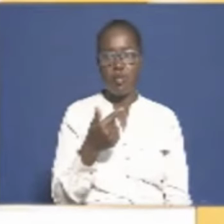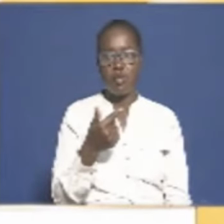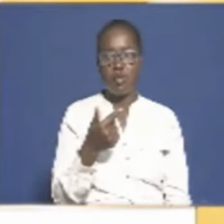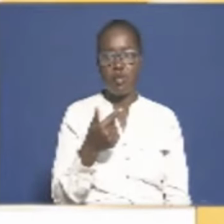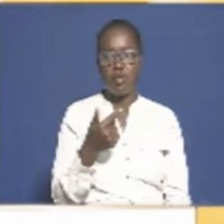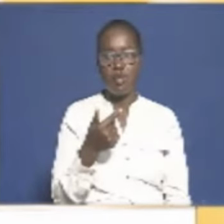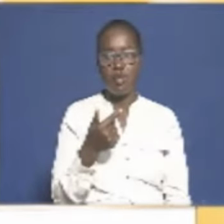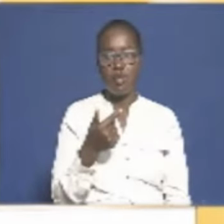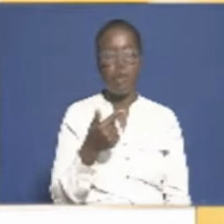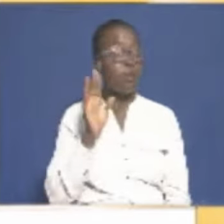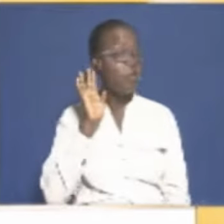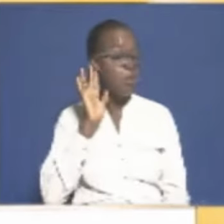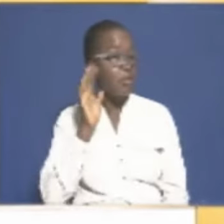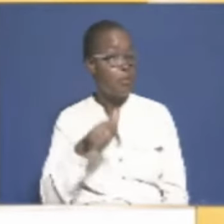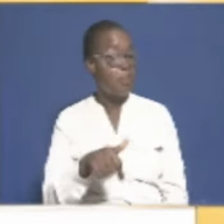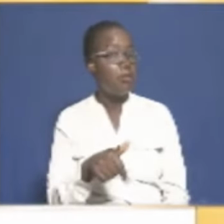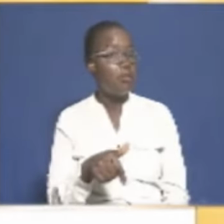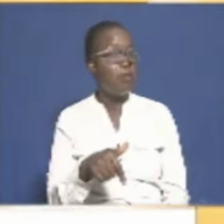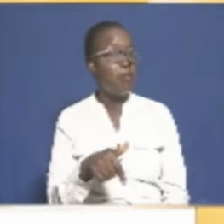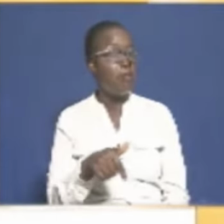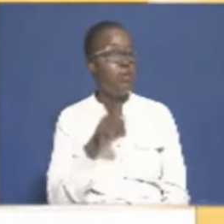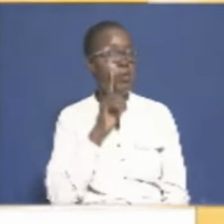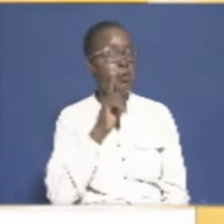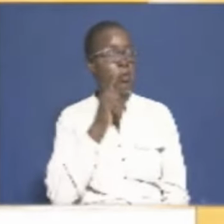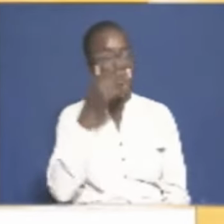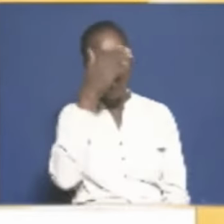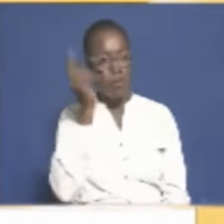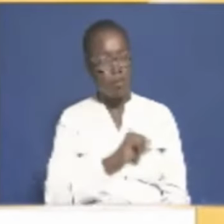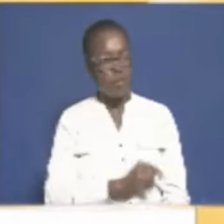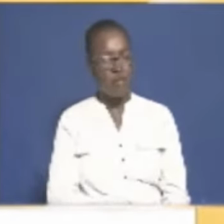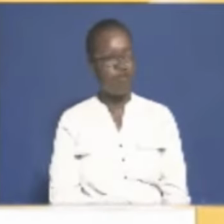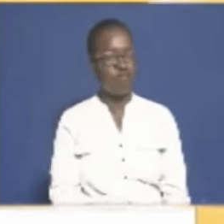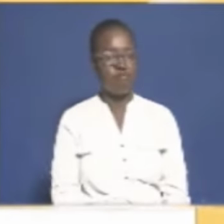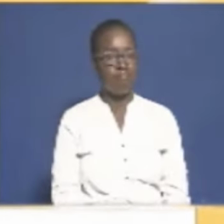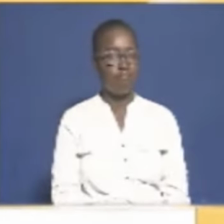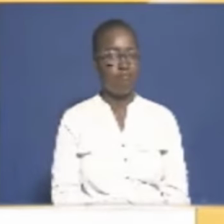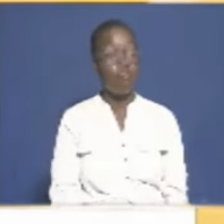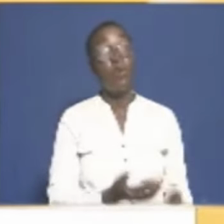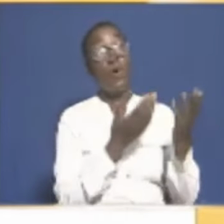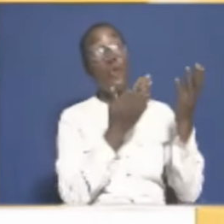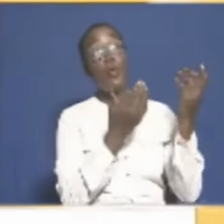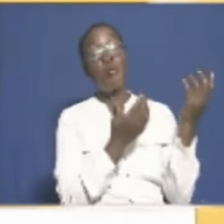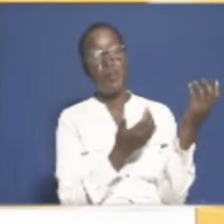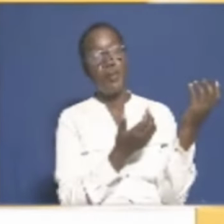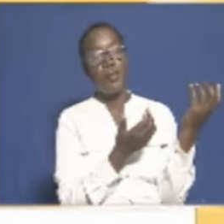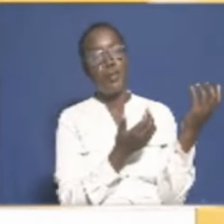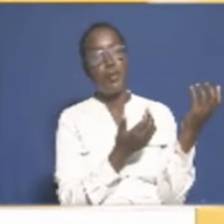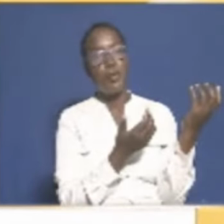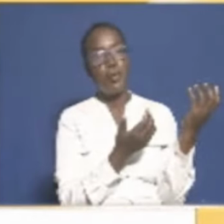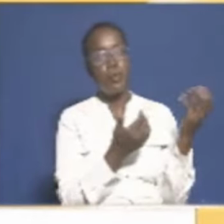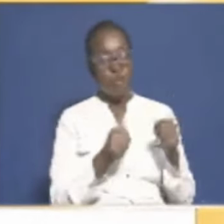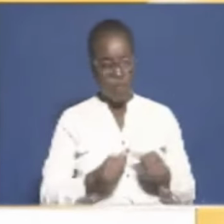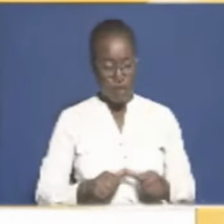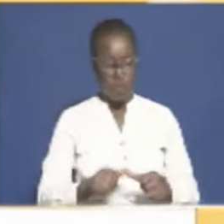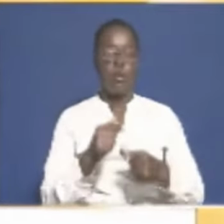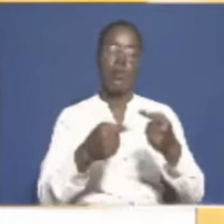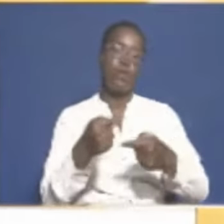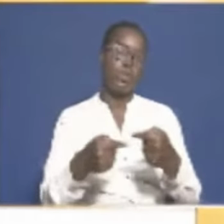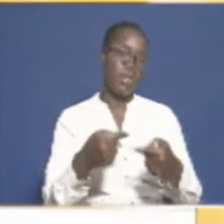that we have heard today and tomorrow we have forgotten. Hope is a continuous